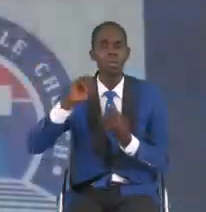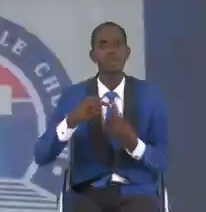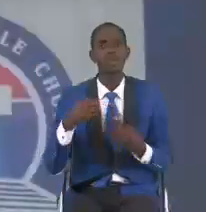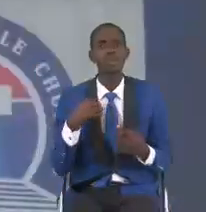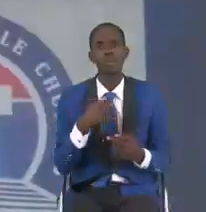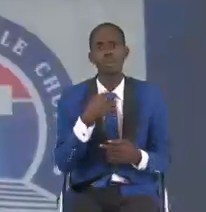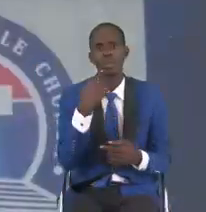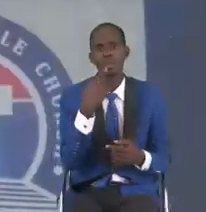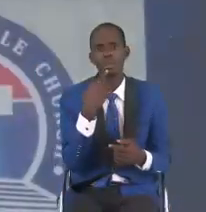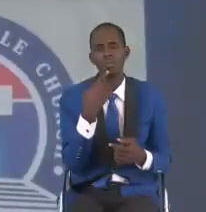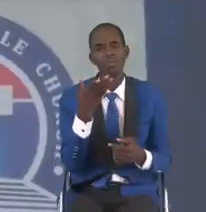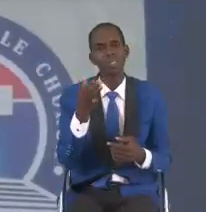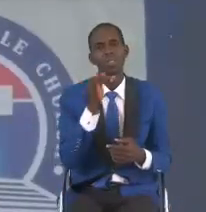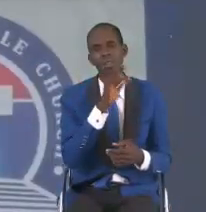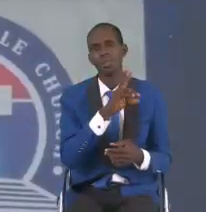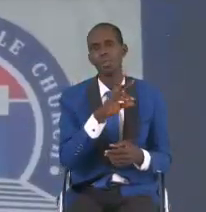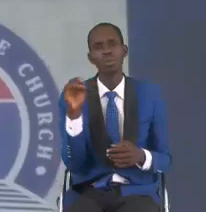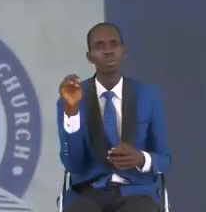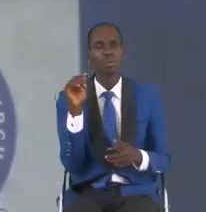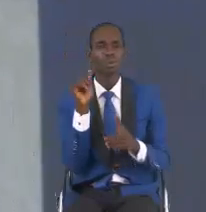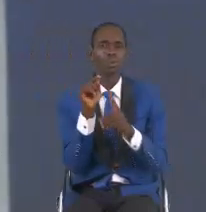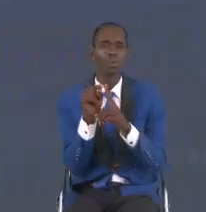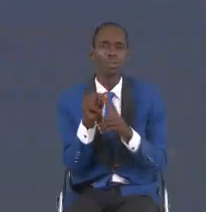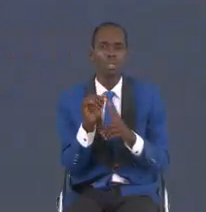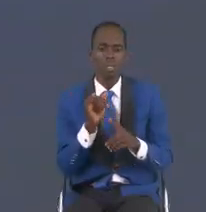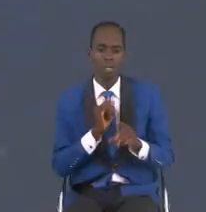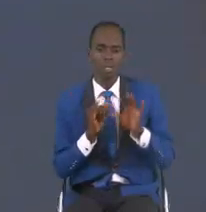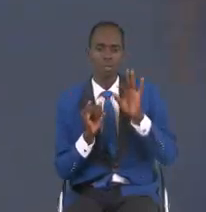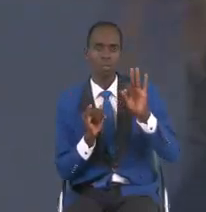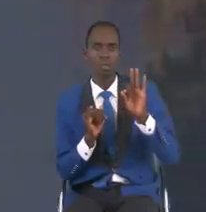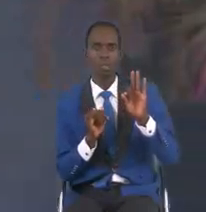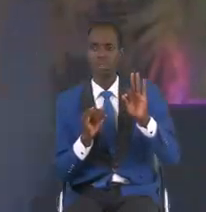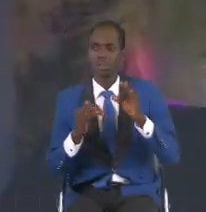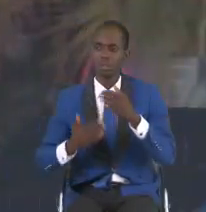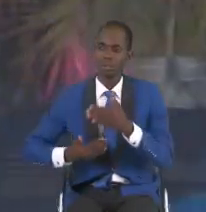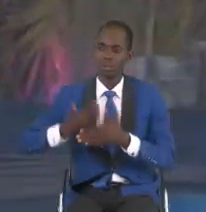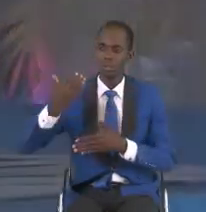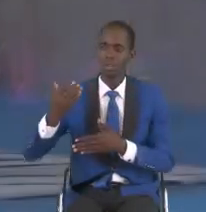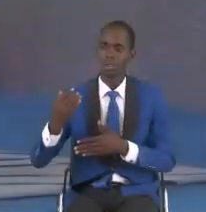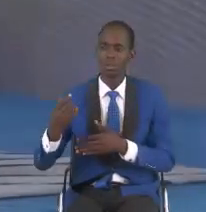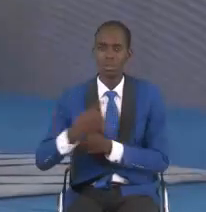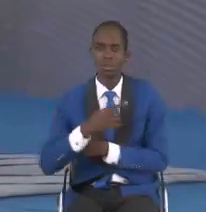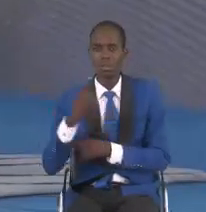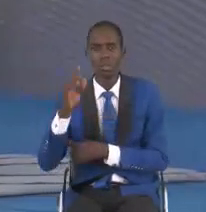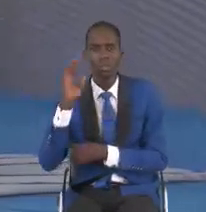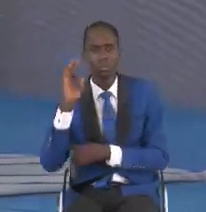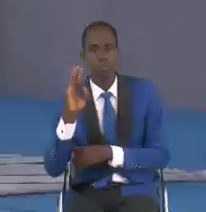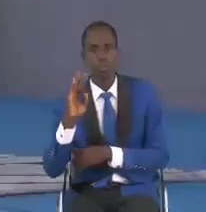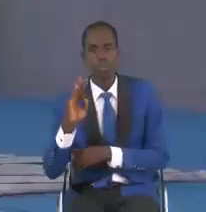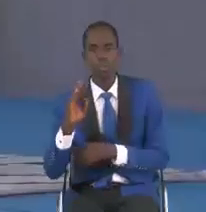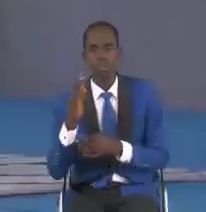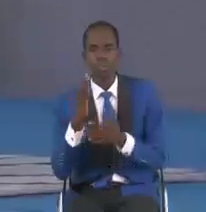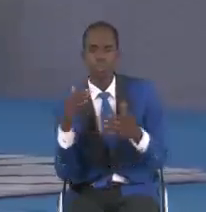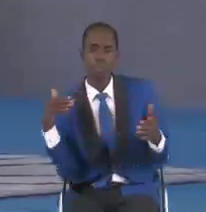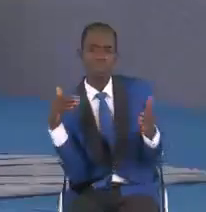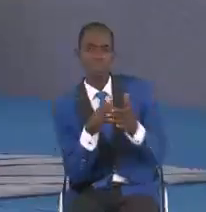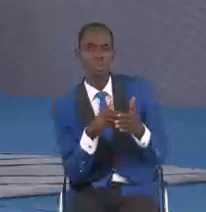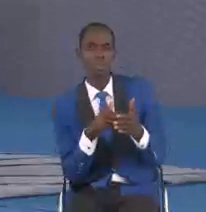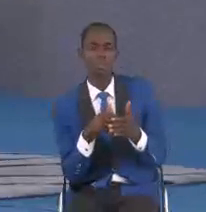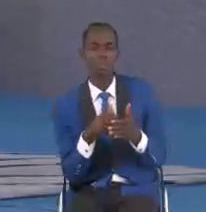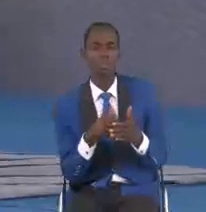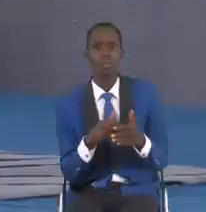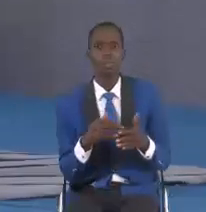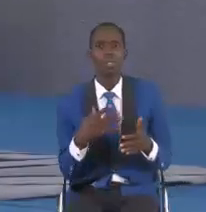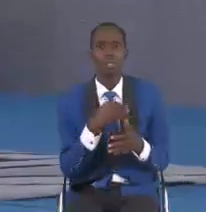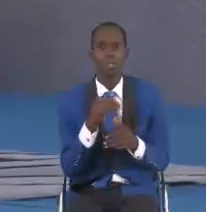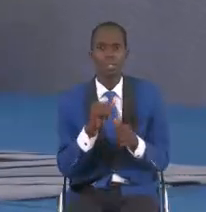there's no point that I preach. Then the following 2 days after, he will come and, you know, everybody will